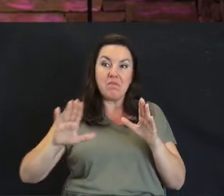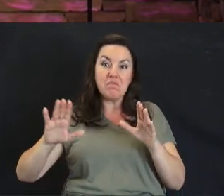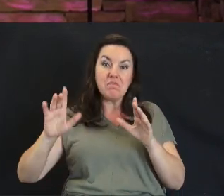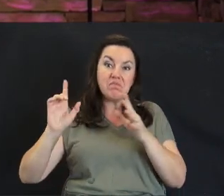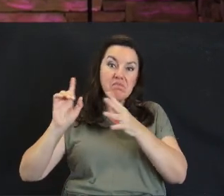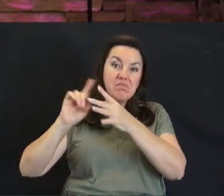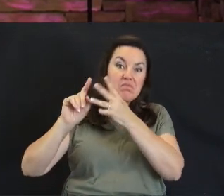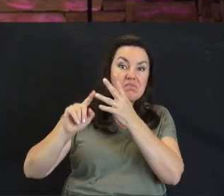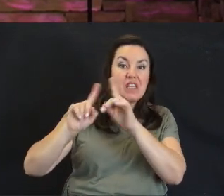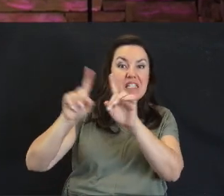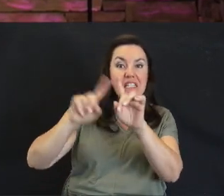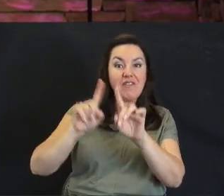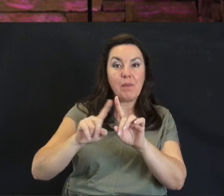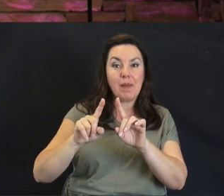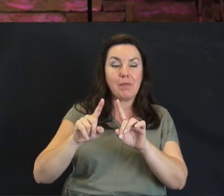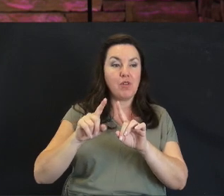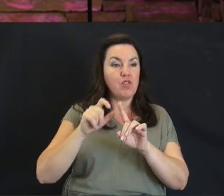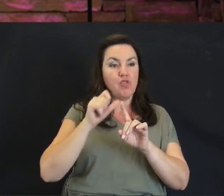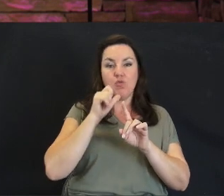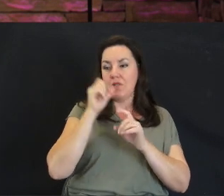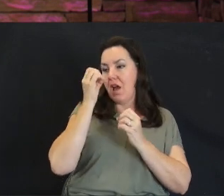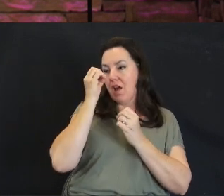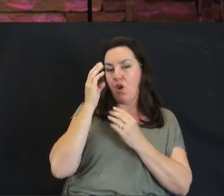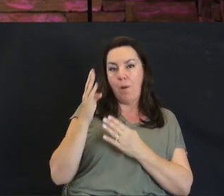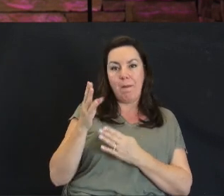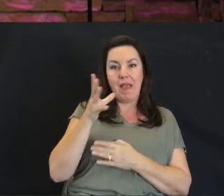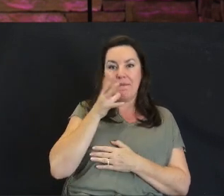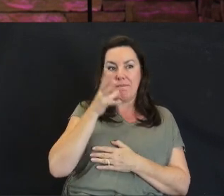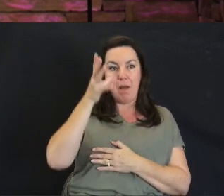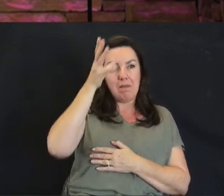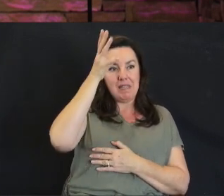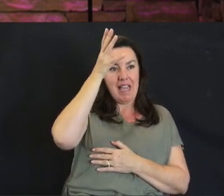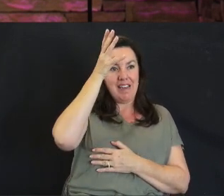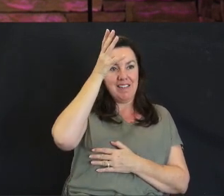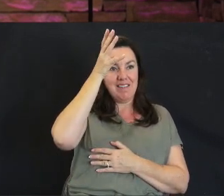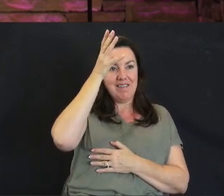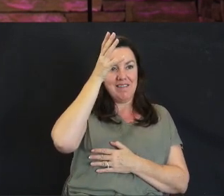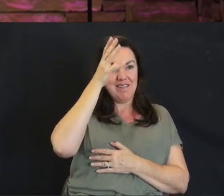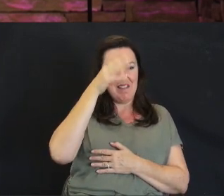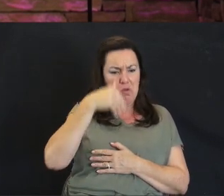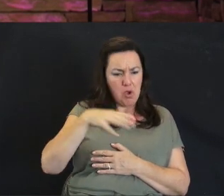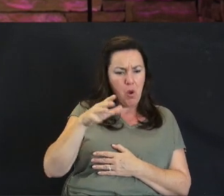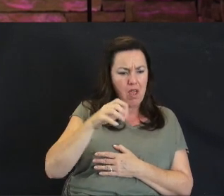To disobey Their divine calling To obey their Mother and father Amen